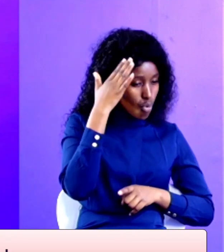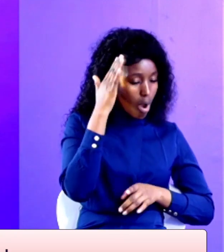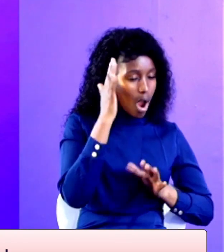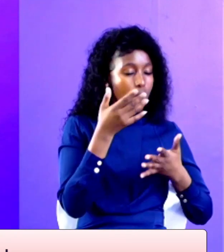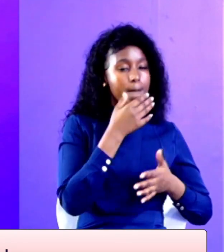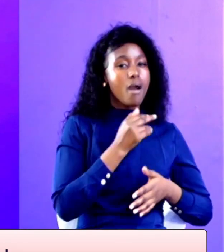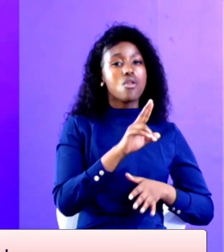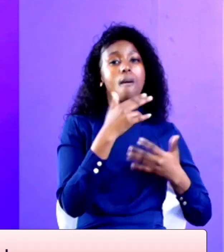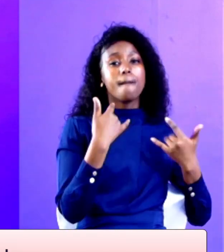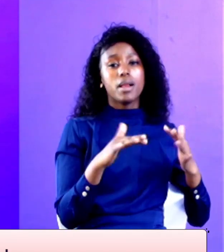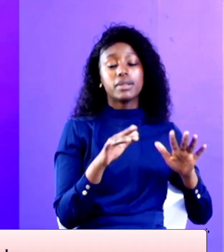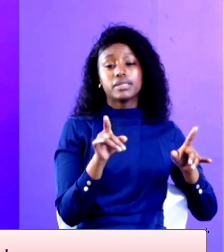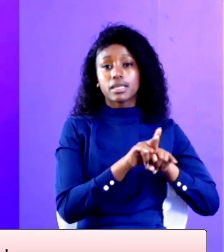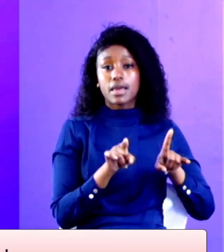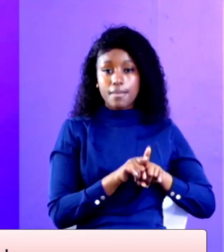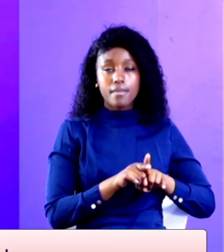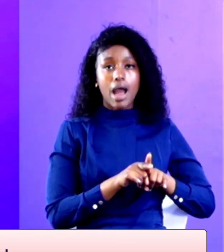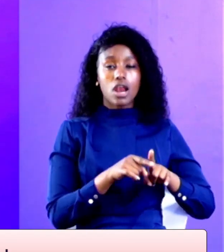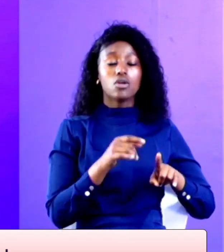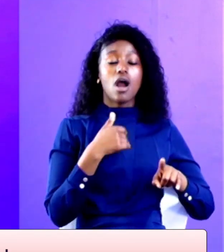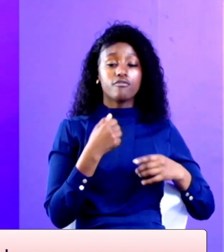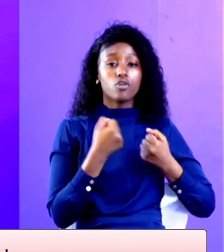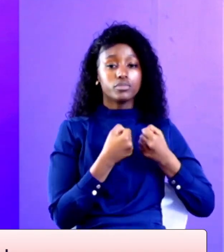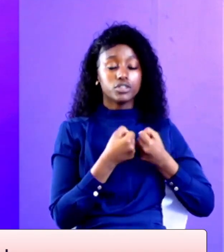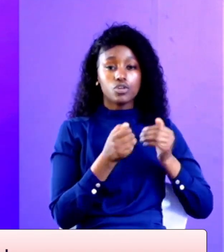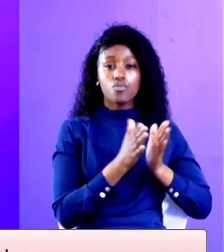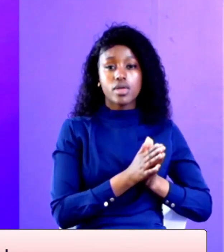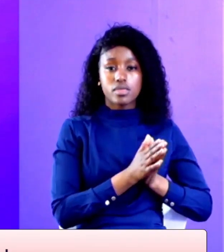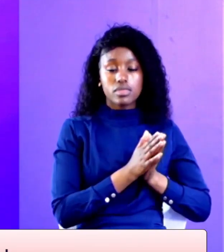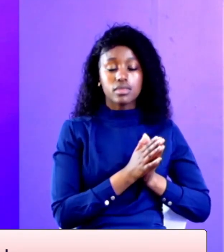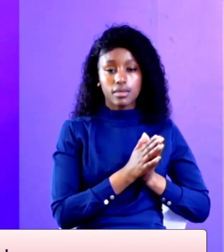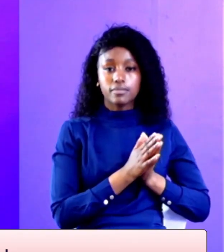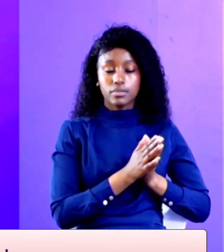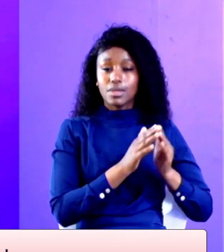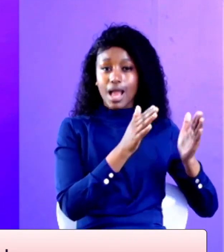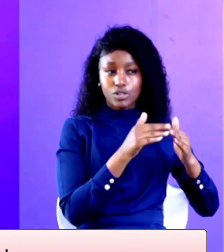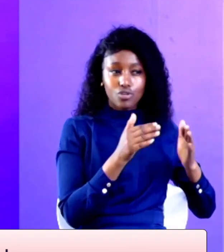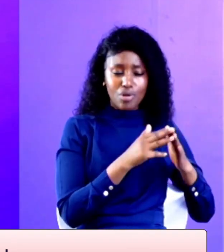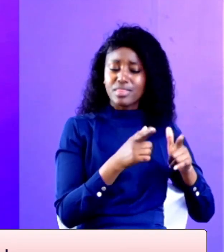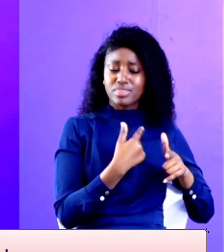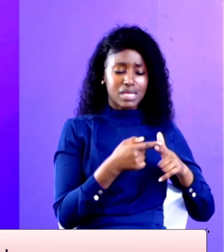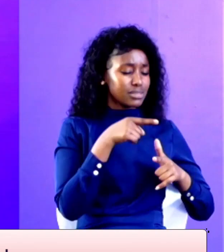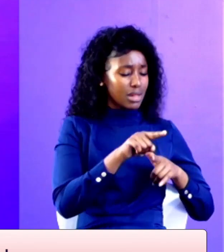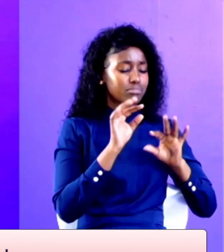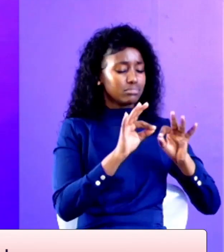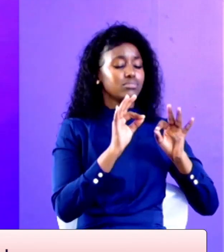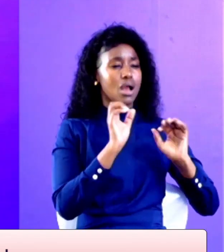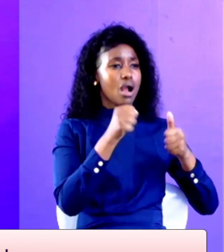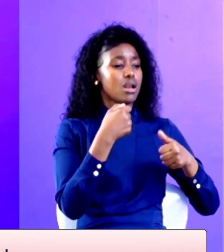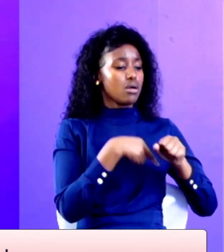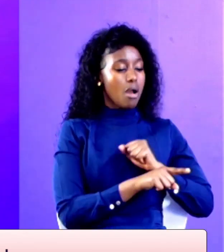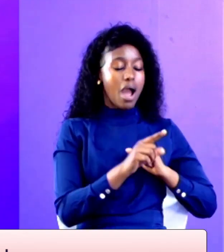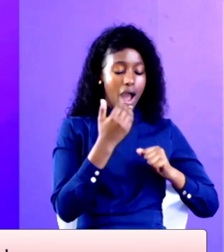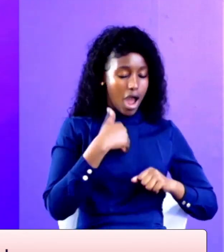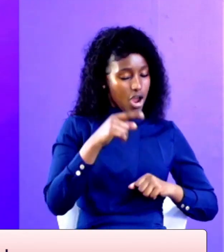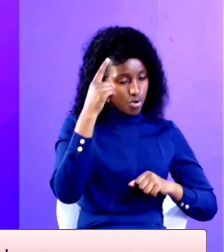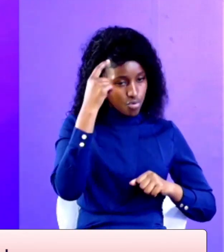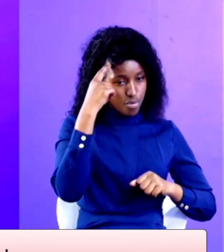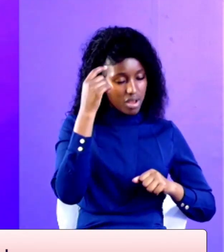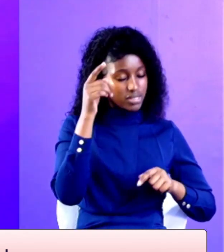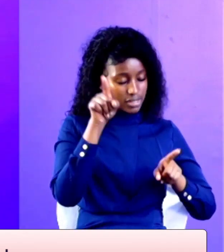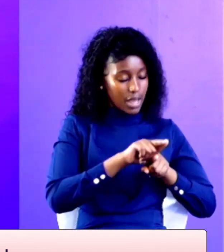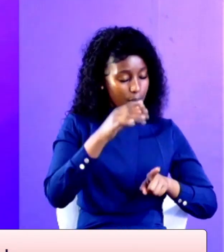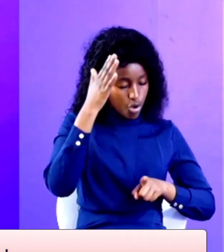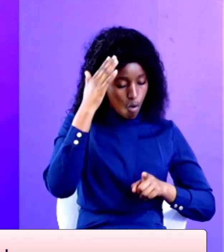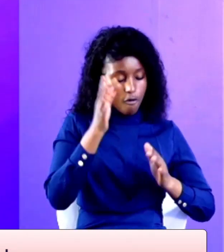almost scored against Arsenal, Saliba himself. So I can tell you that he will not flop because he has